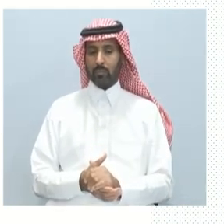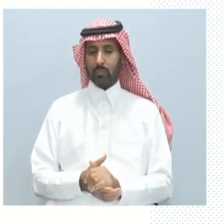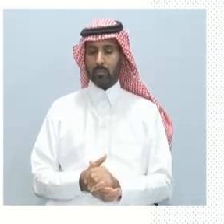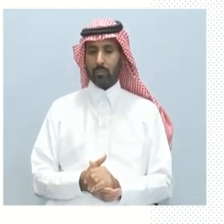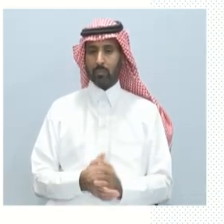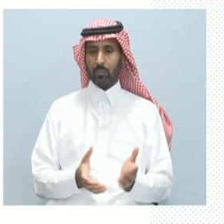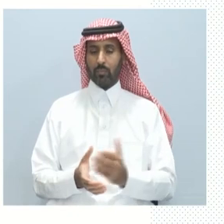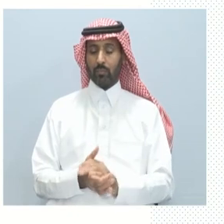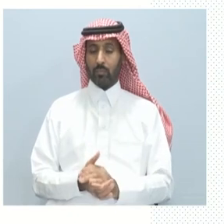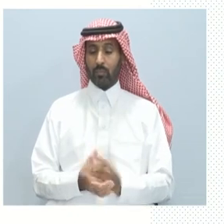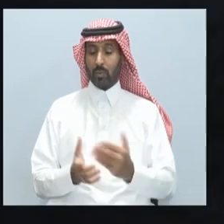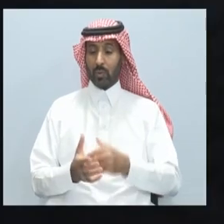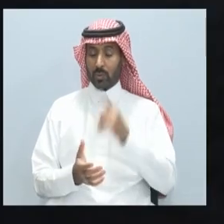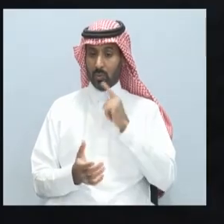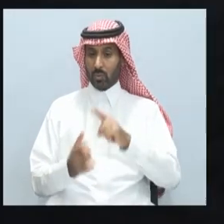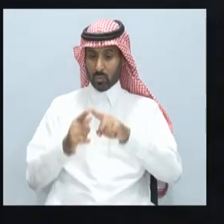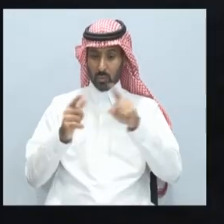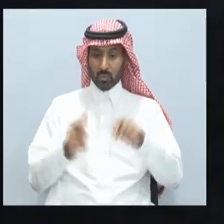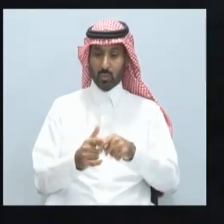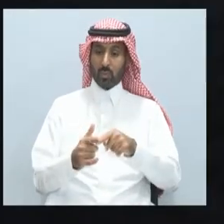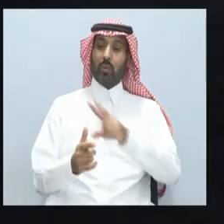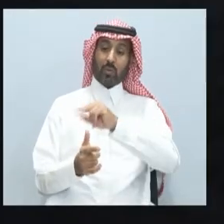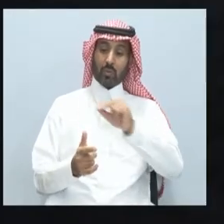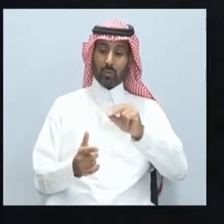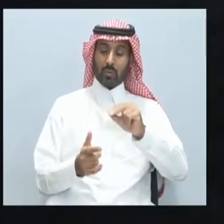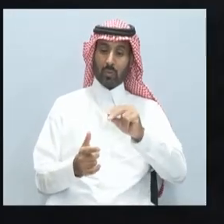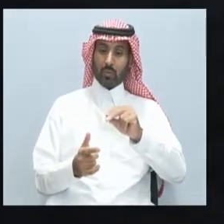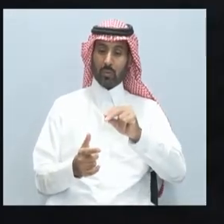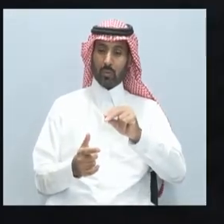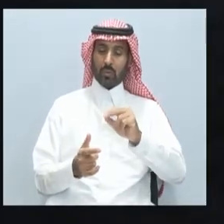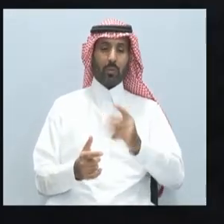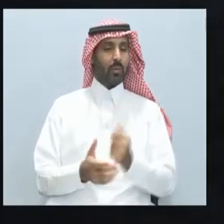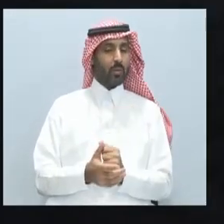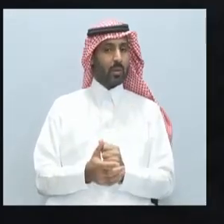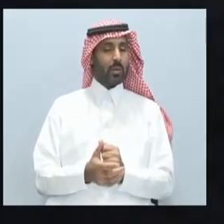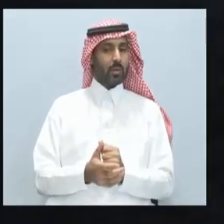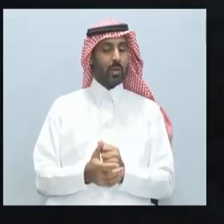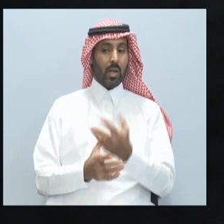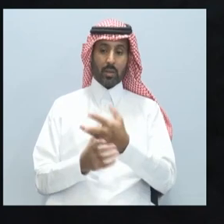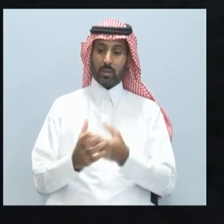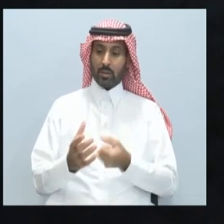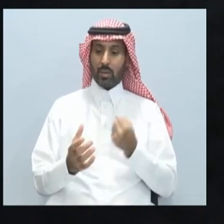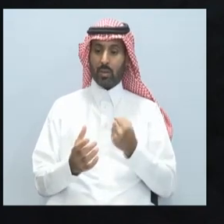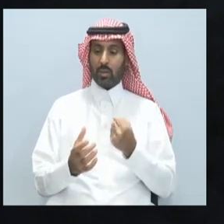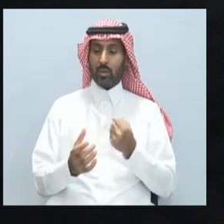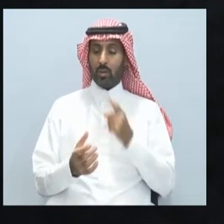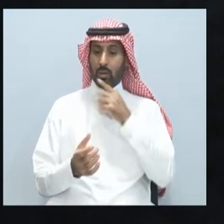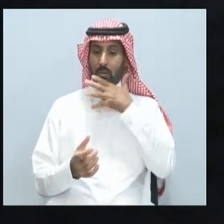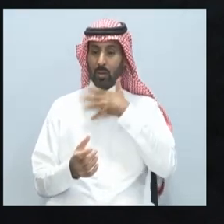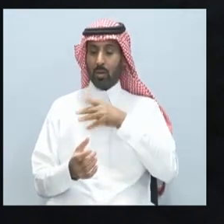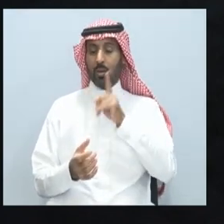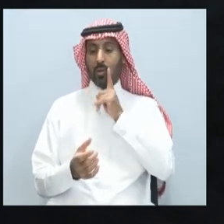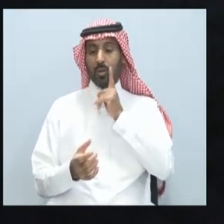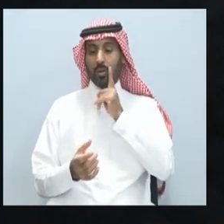Okay, so the last two paragraphs, you can see that there was the result. So we have the grandfather and